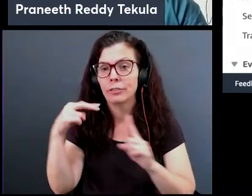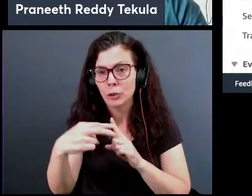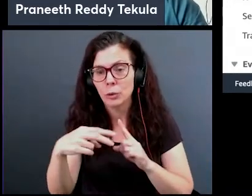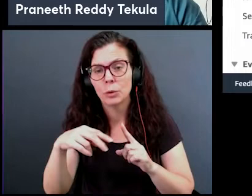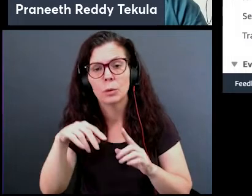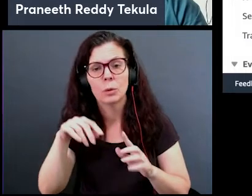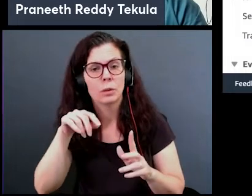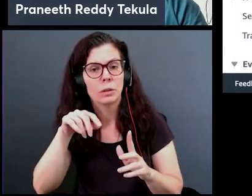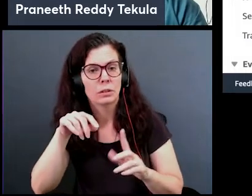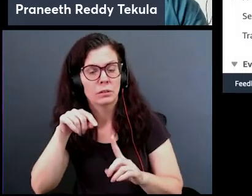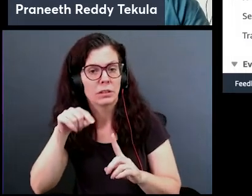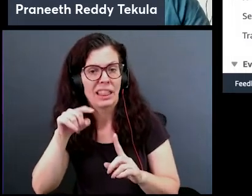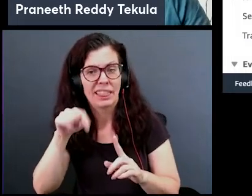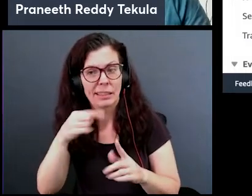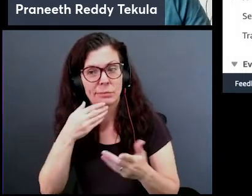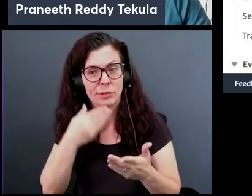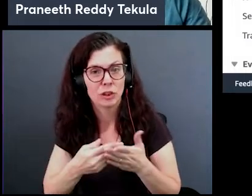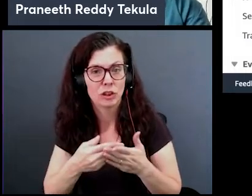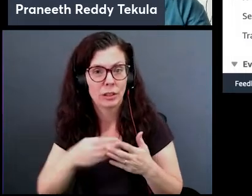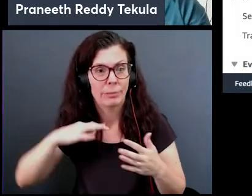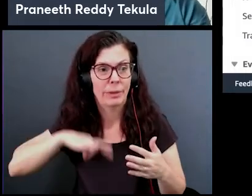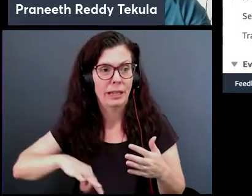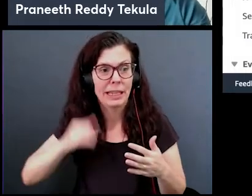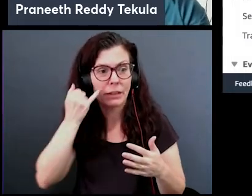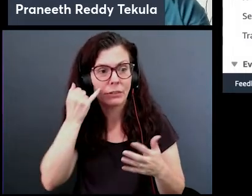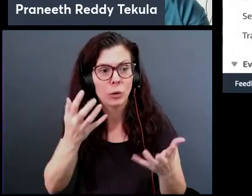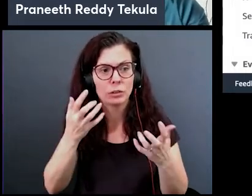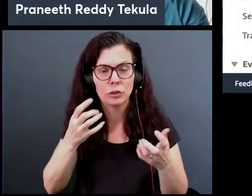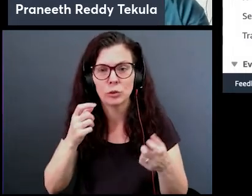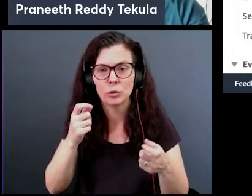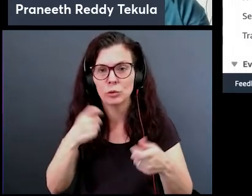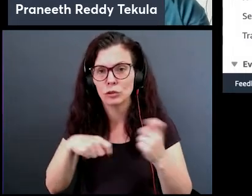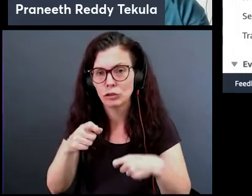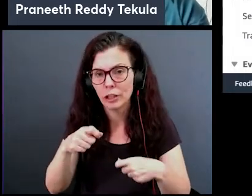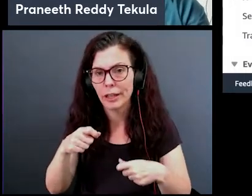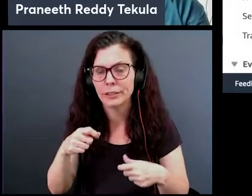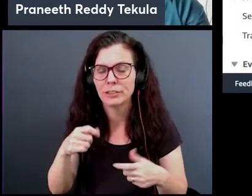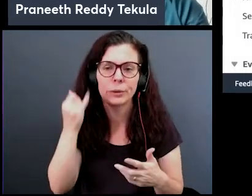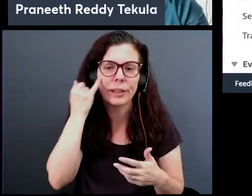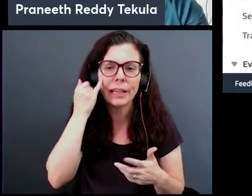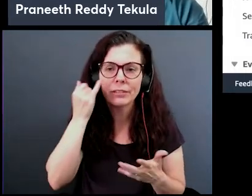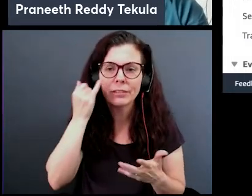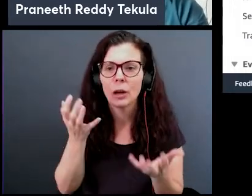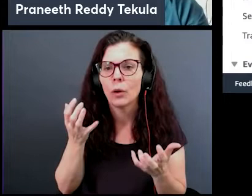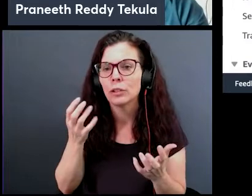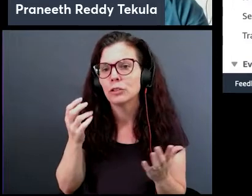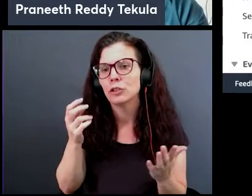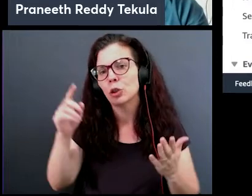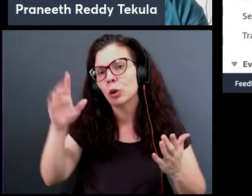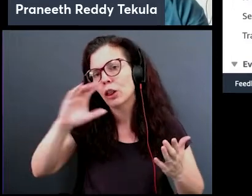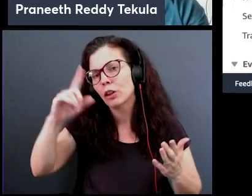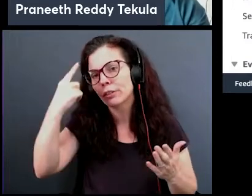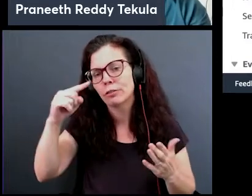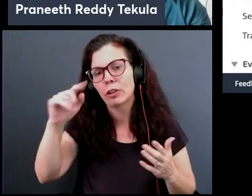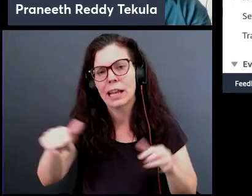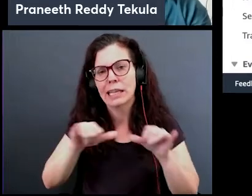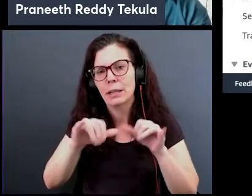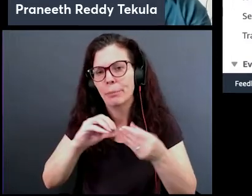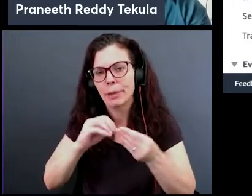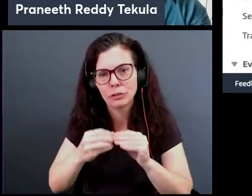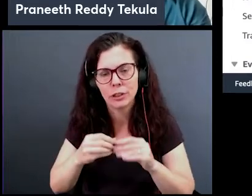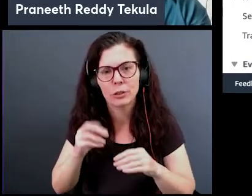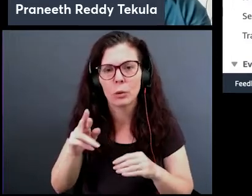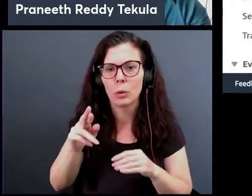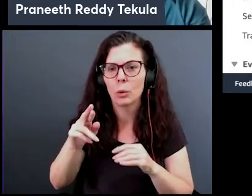in pretty handy when you want to change. And let's say if I want to look for any other metric or add any